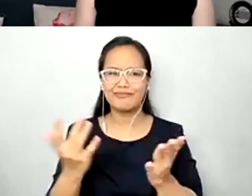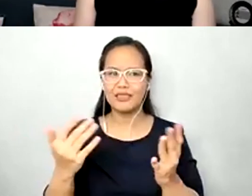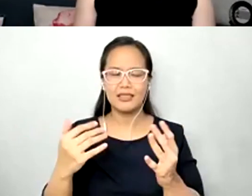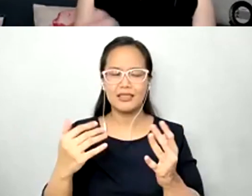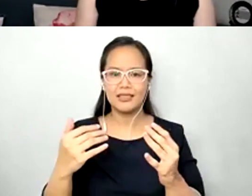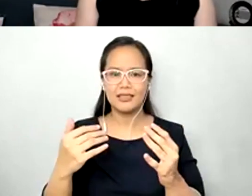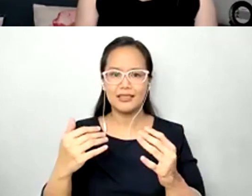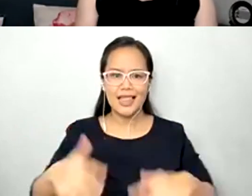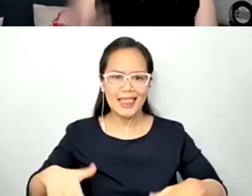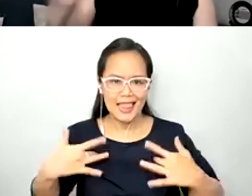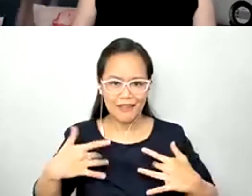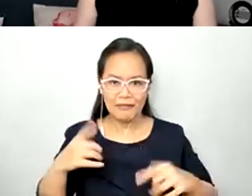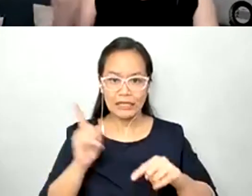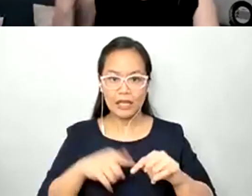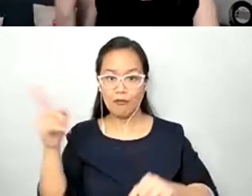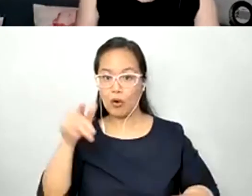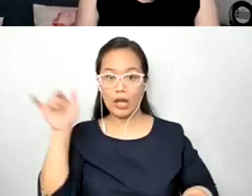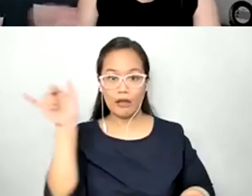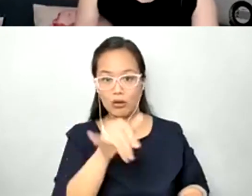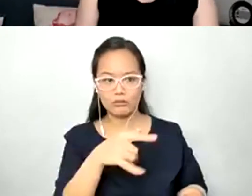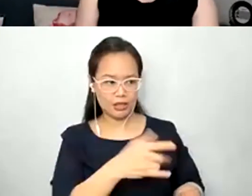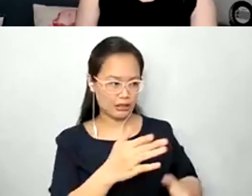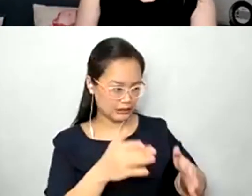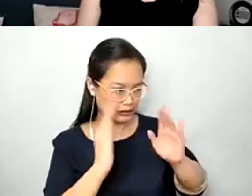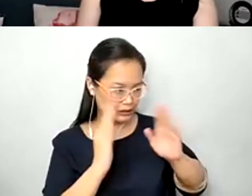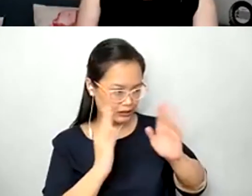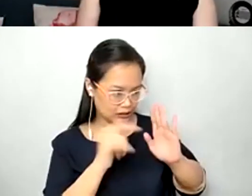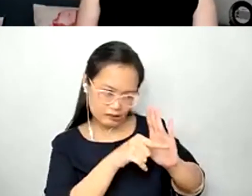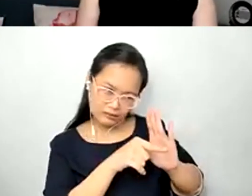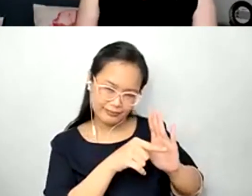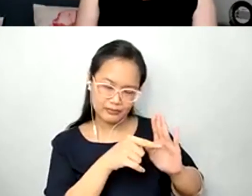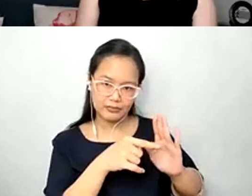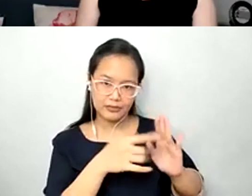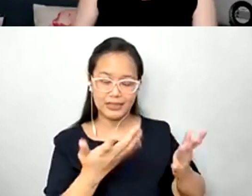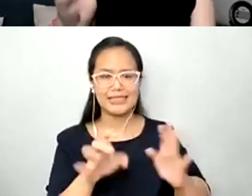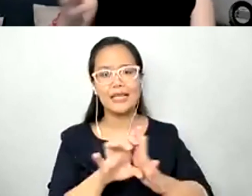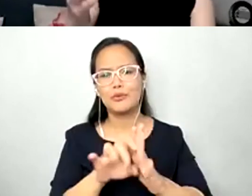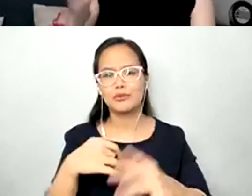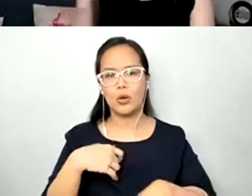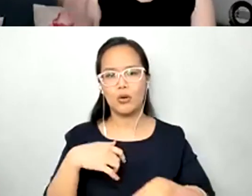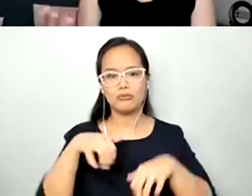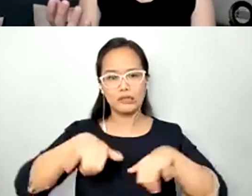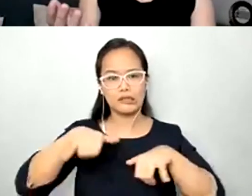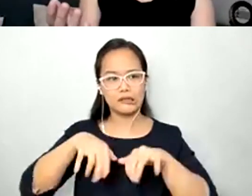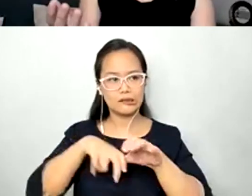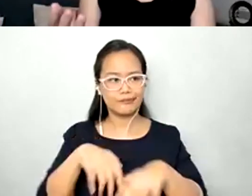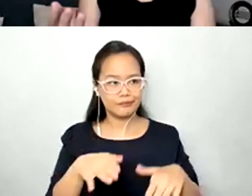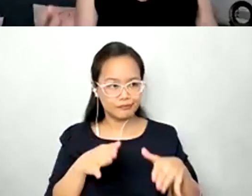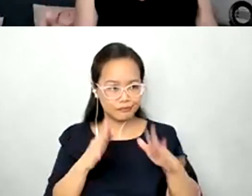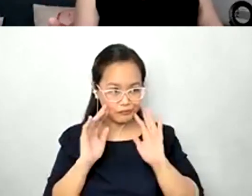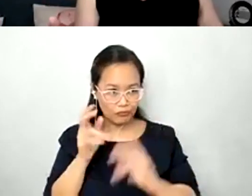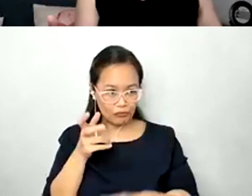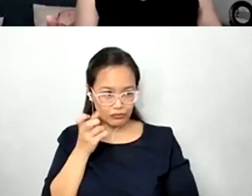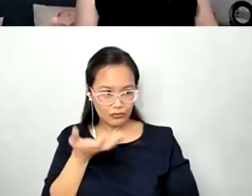the luxury of listening to someone. Halimbawa, yun na nga, if I will just sit and listen and there are